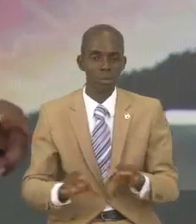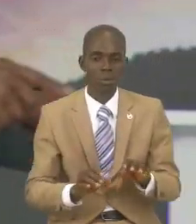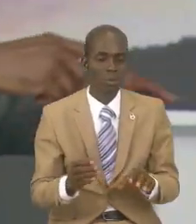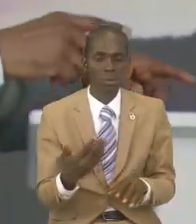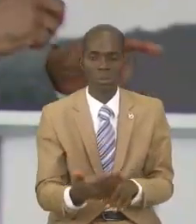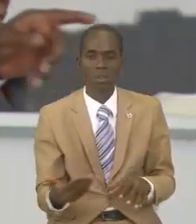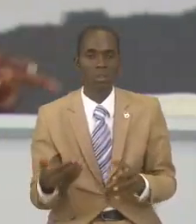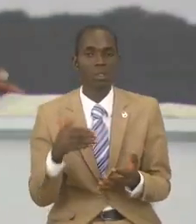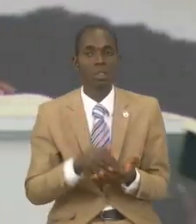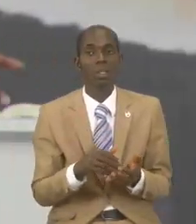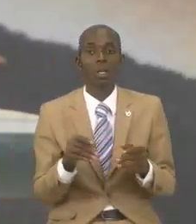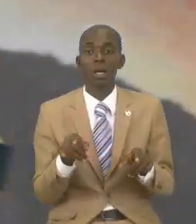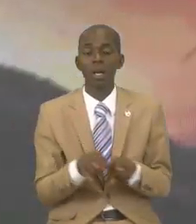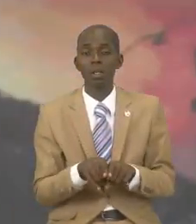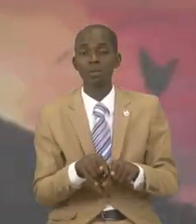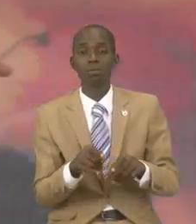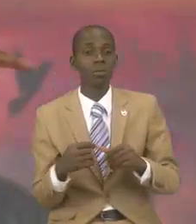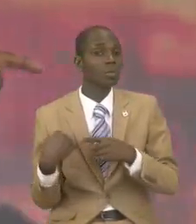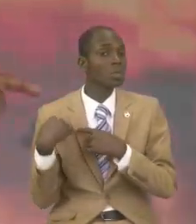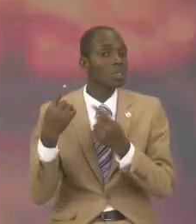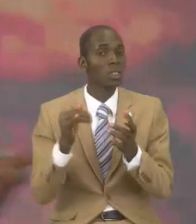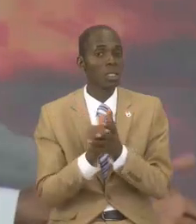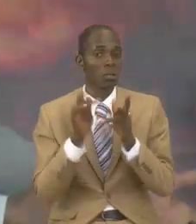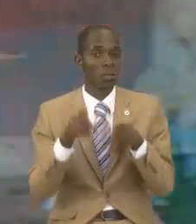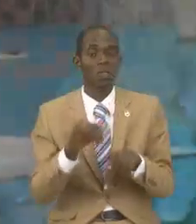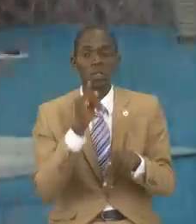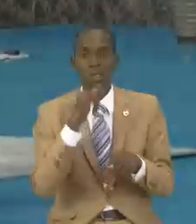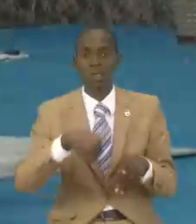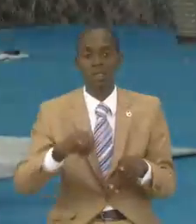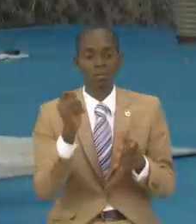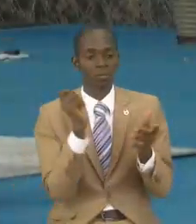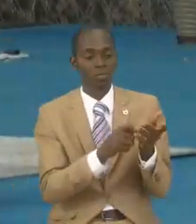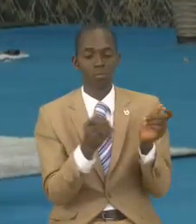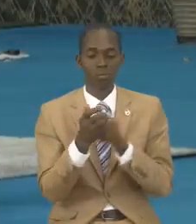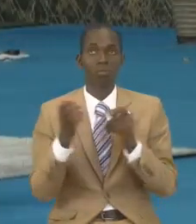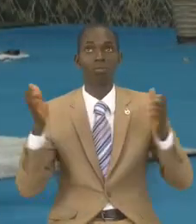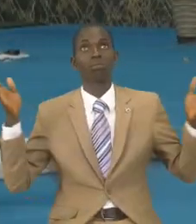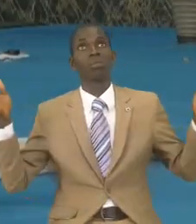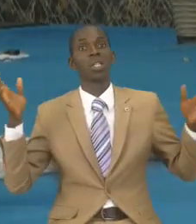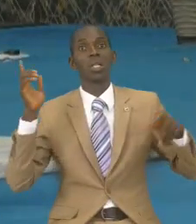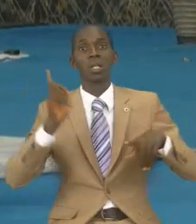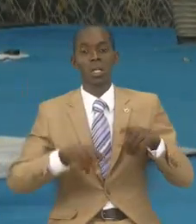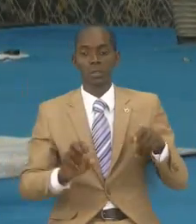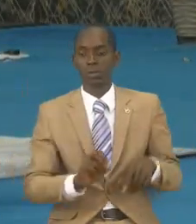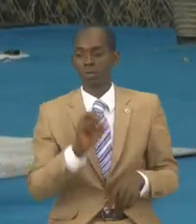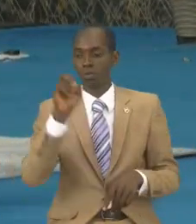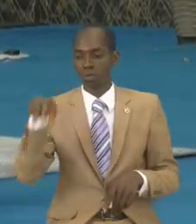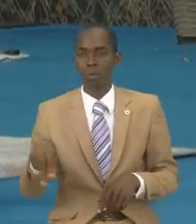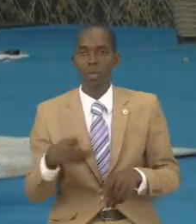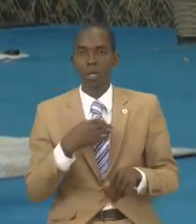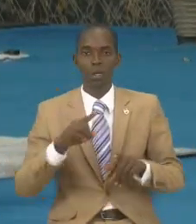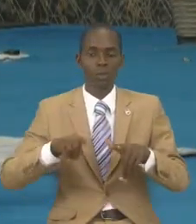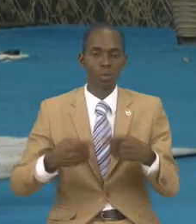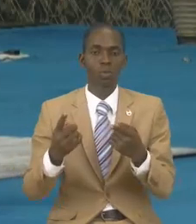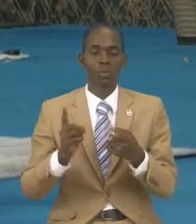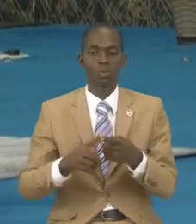As long as it's nailed to the cross, it cannot jump down and then go on the highway and be doing what it